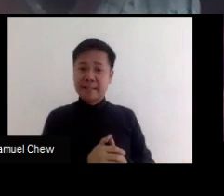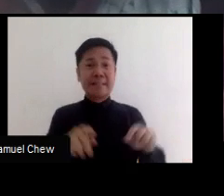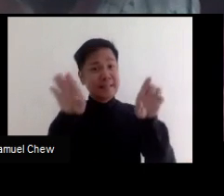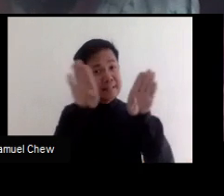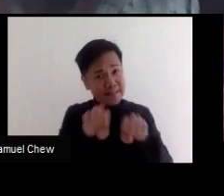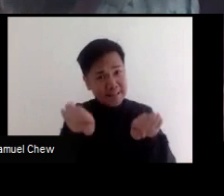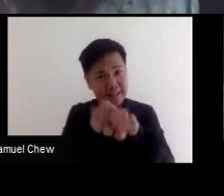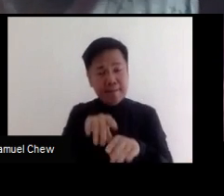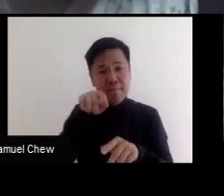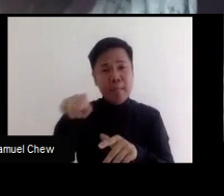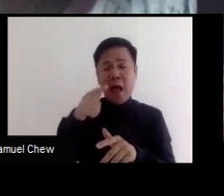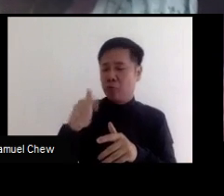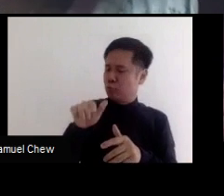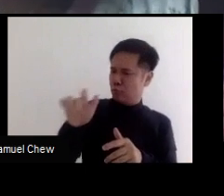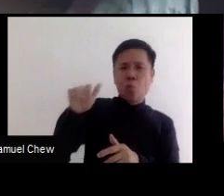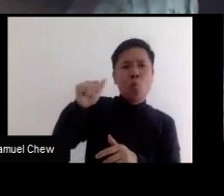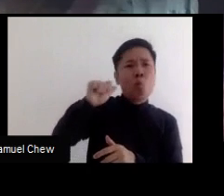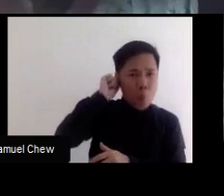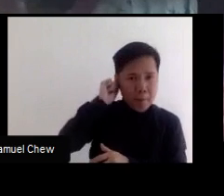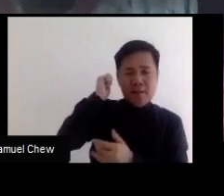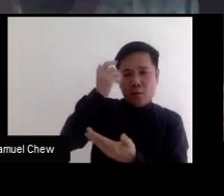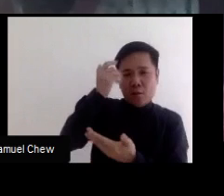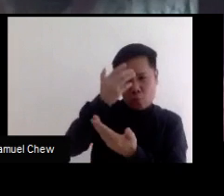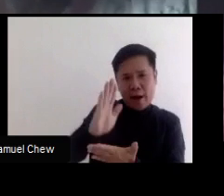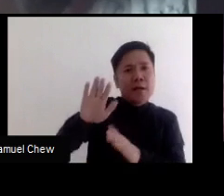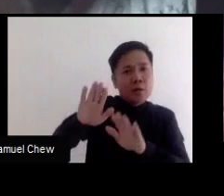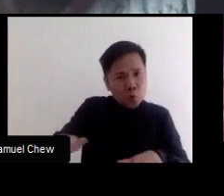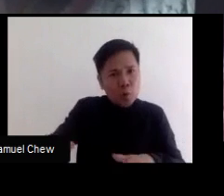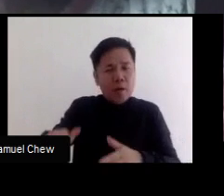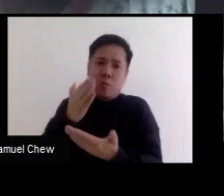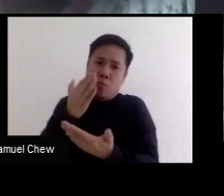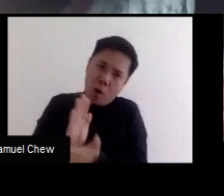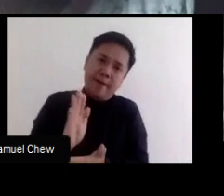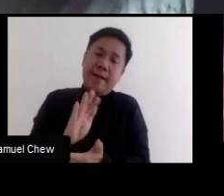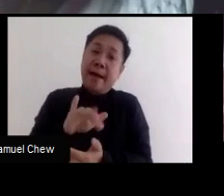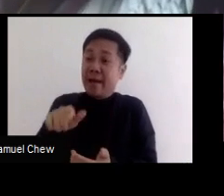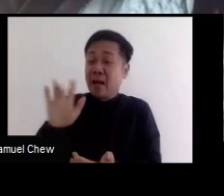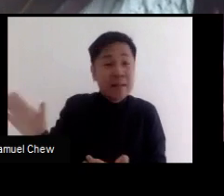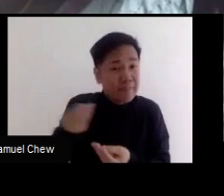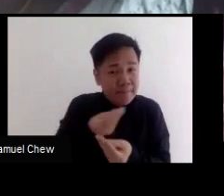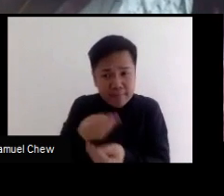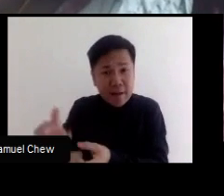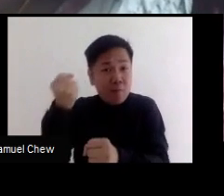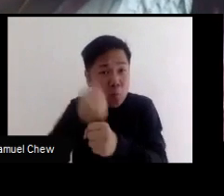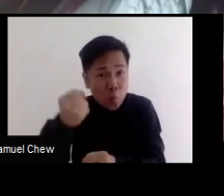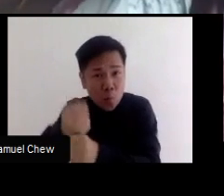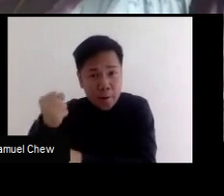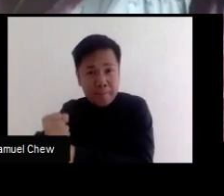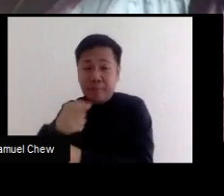of women and children and women empowerment through mainstreaming in